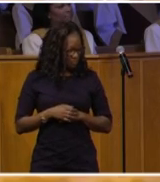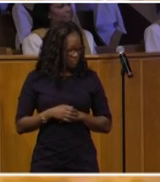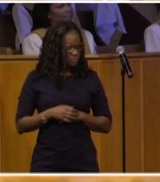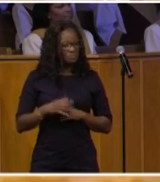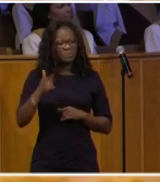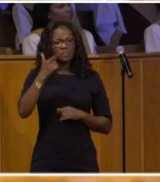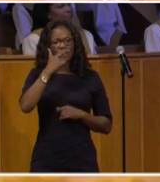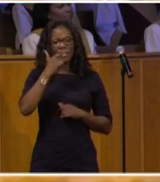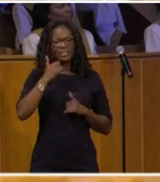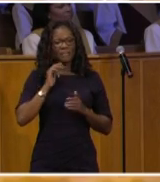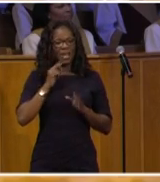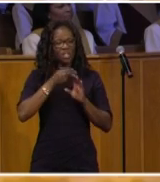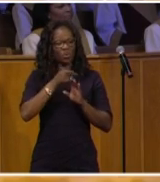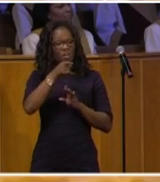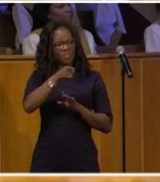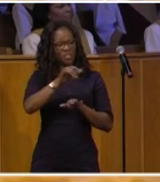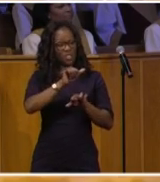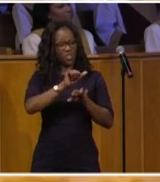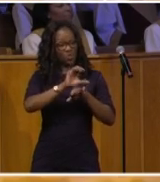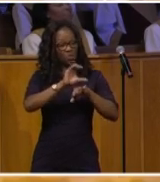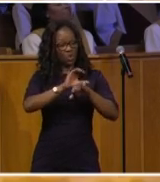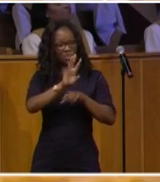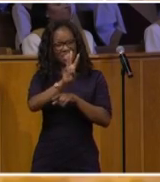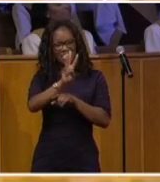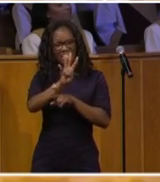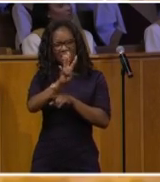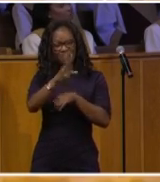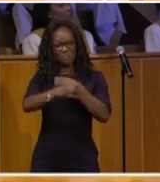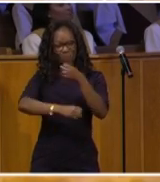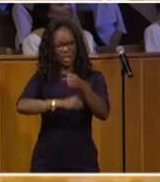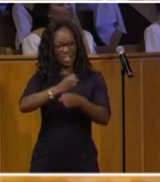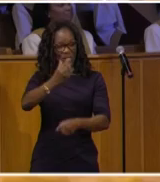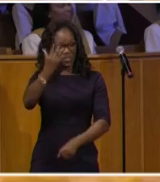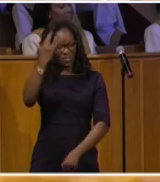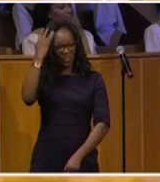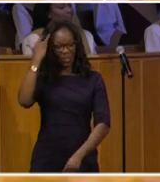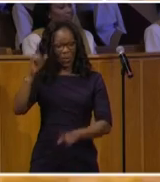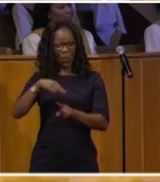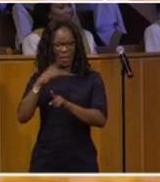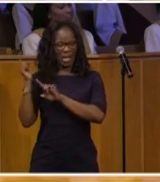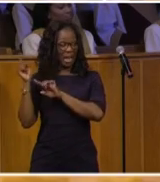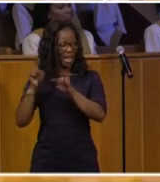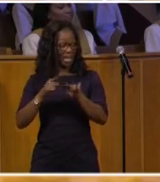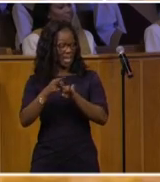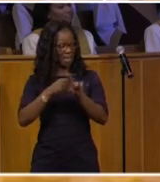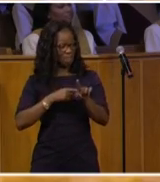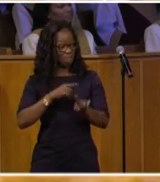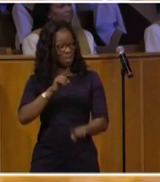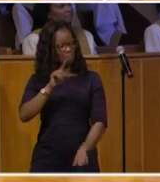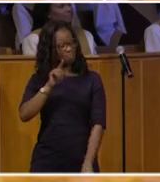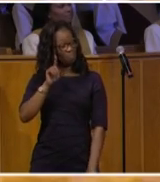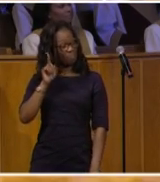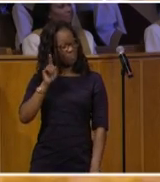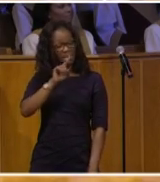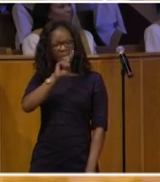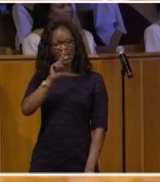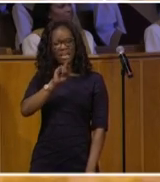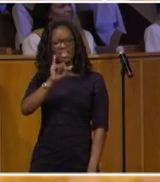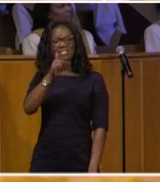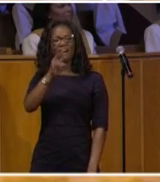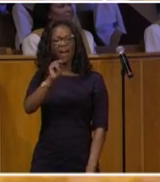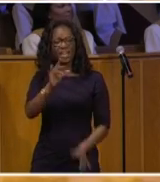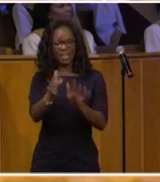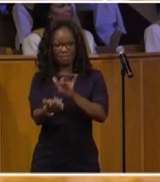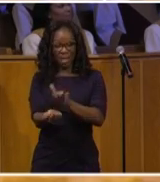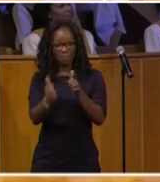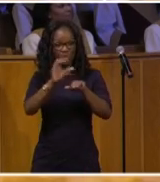Because I joined this church 64 years ago when I came from Zion Baptist